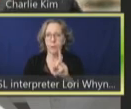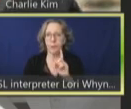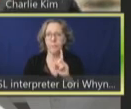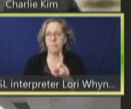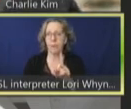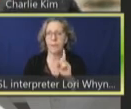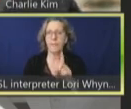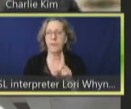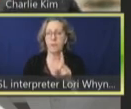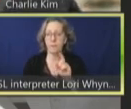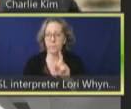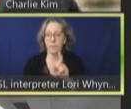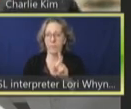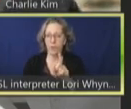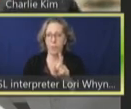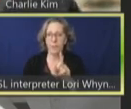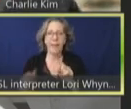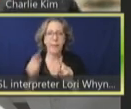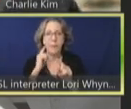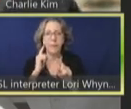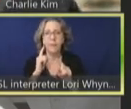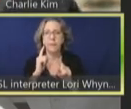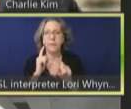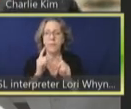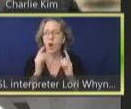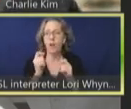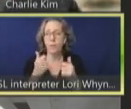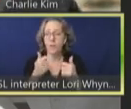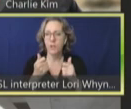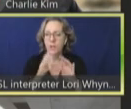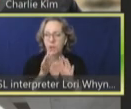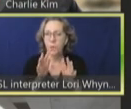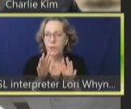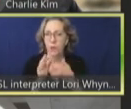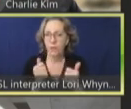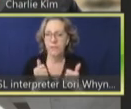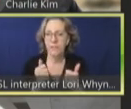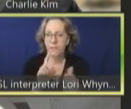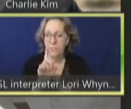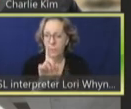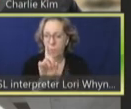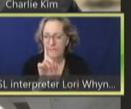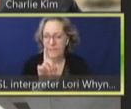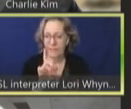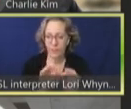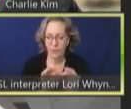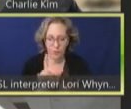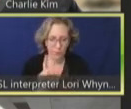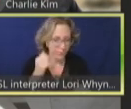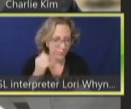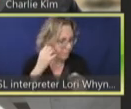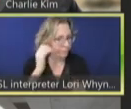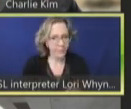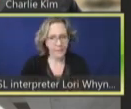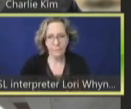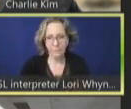moment? You're speaking very quickly, and the audio is not working all of a sudden for me. 1 second to the